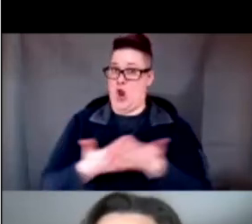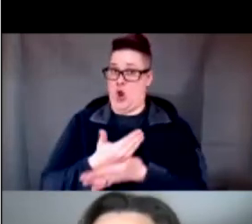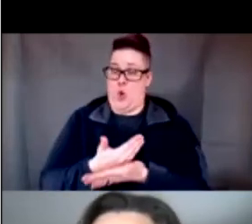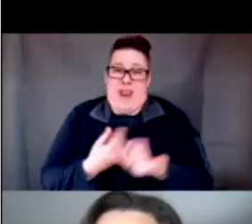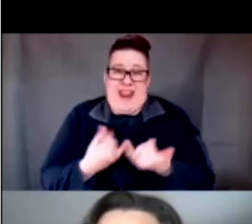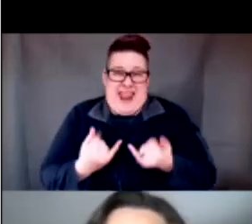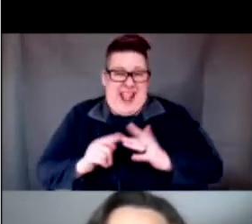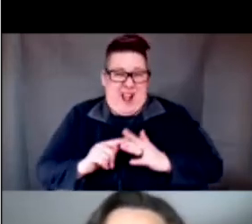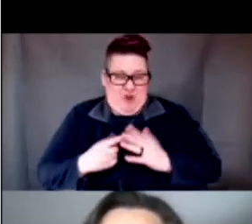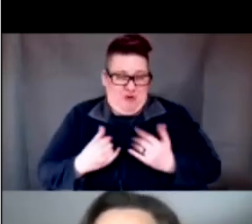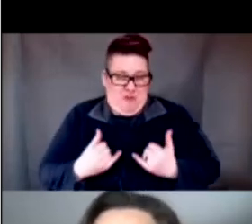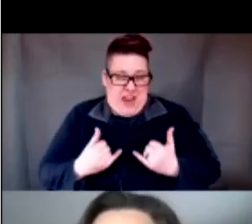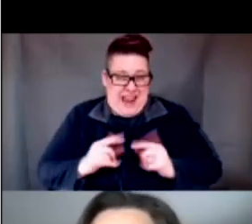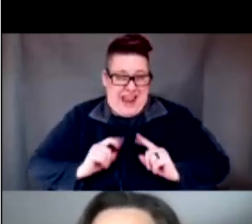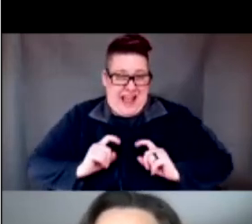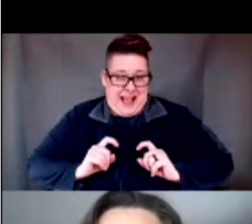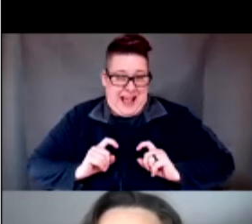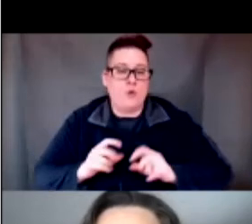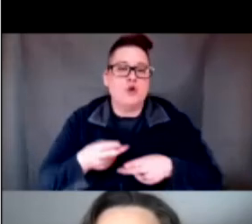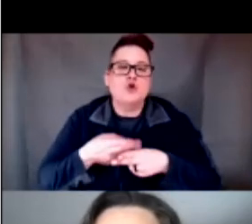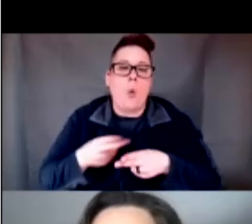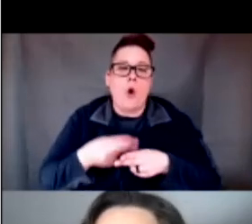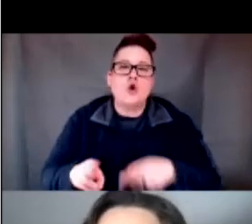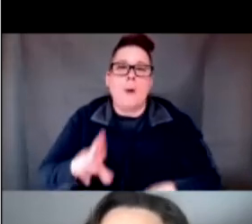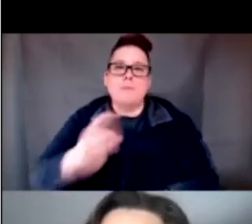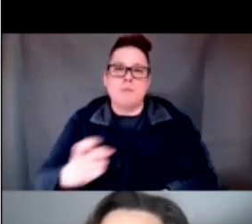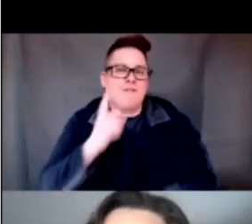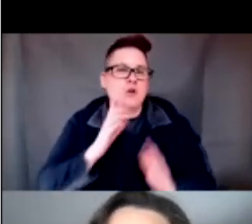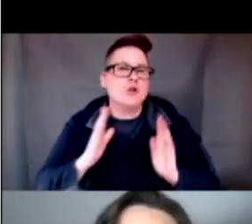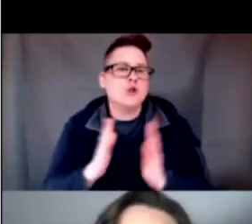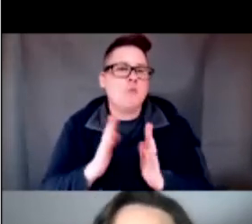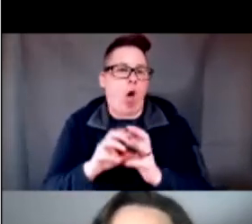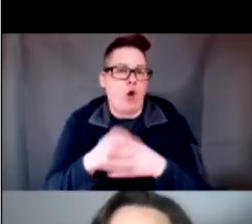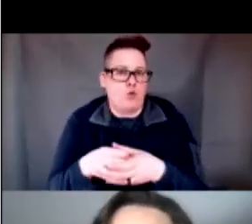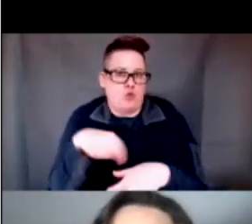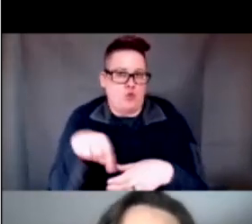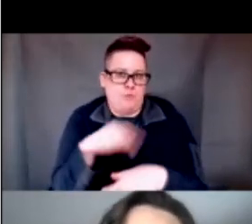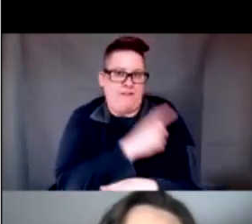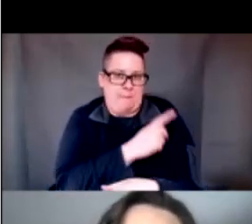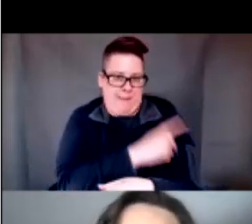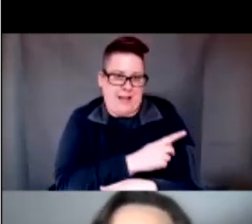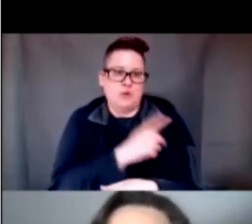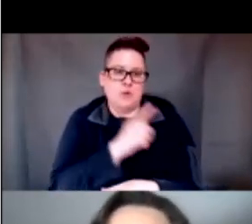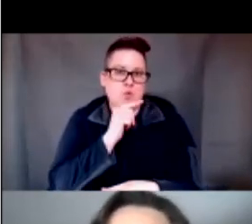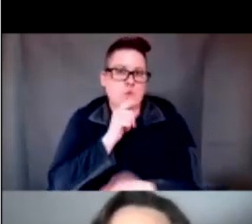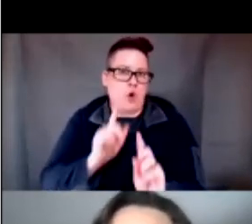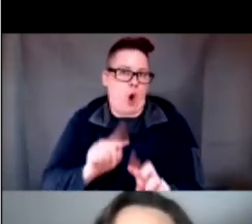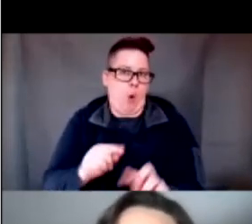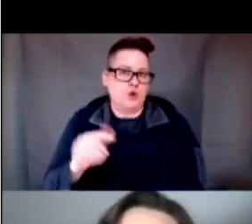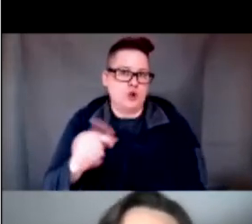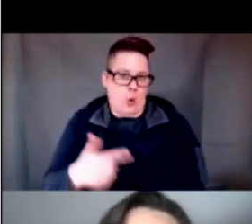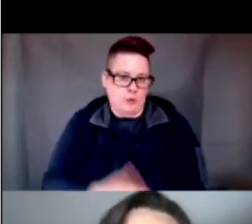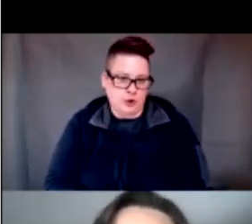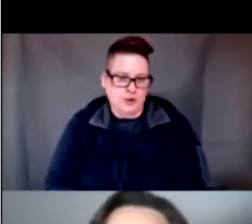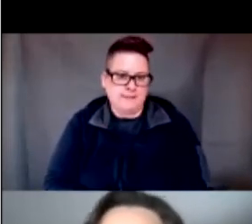just getting started piloting is short-term prescribing for a small subset of patients of GOG.